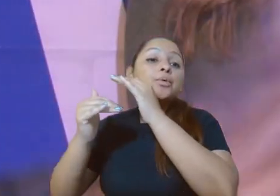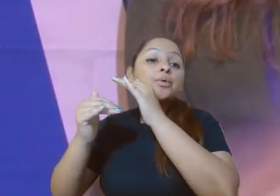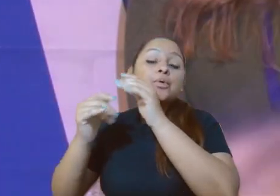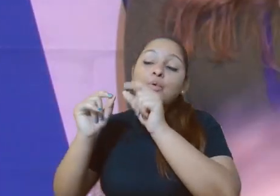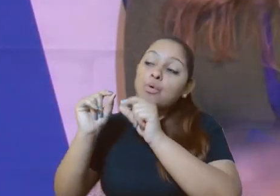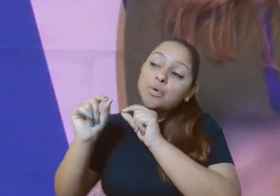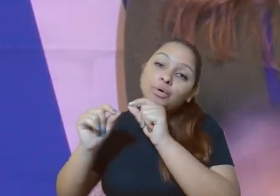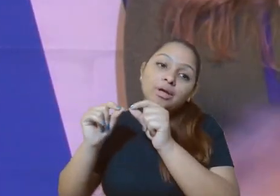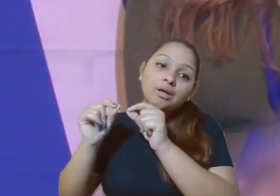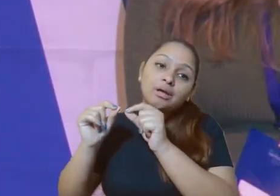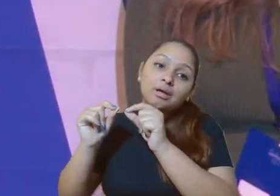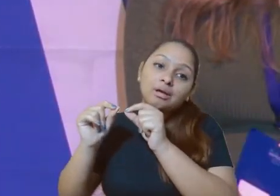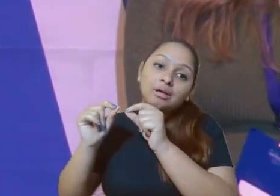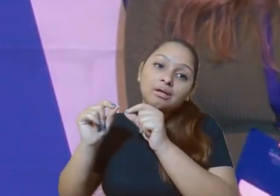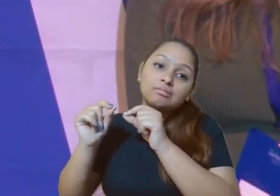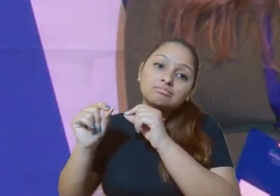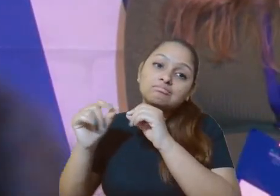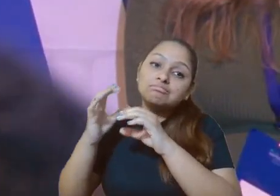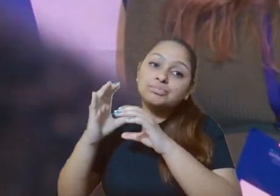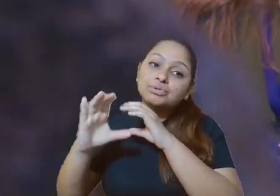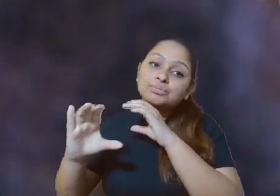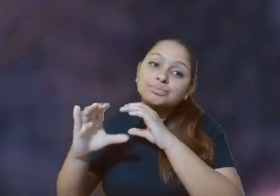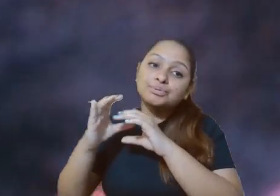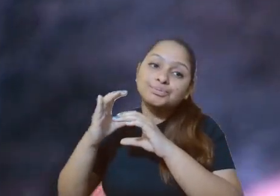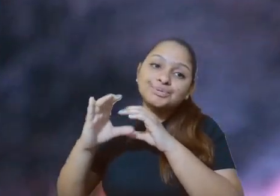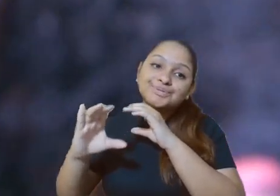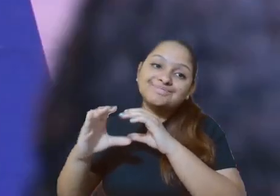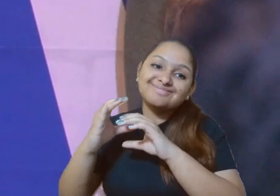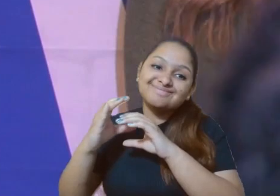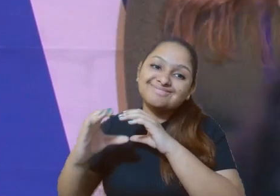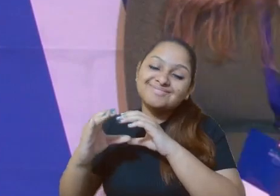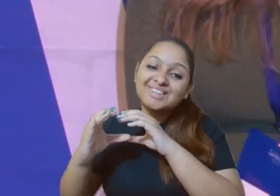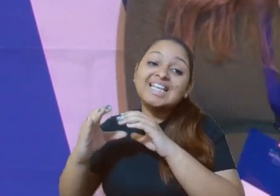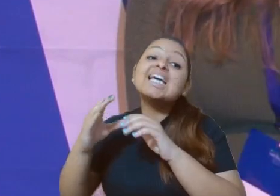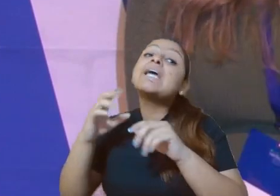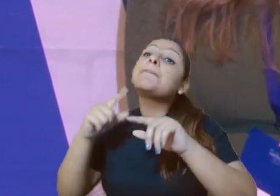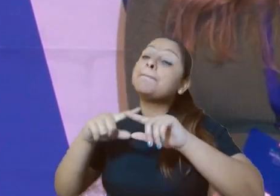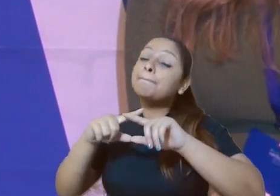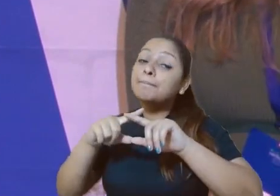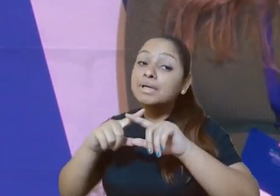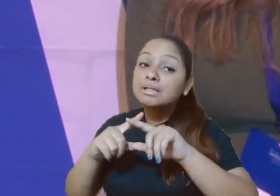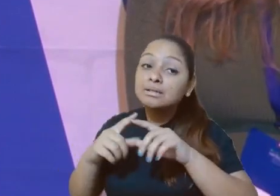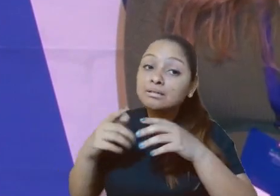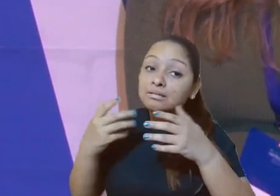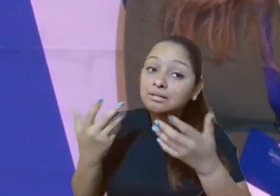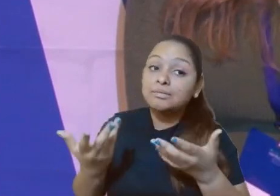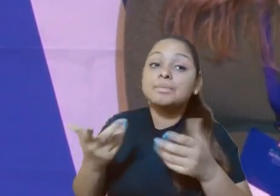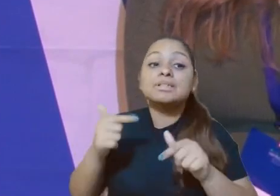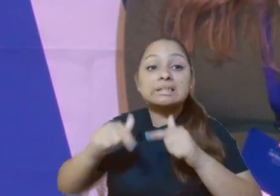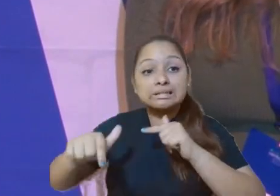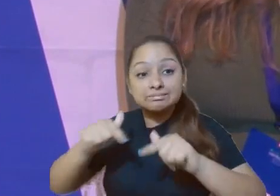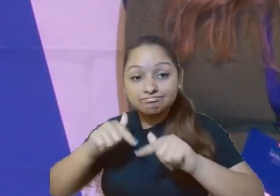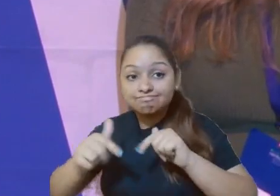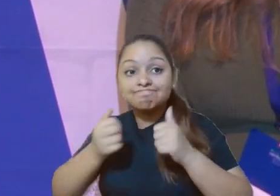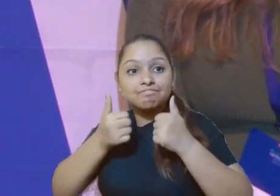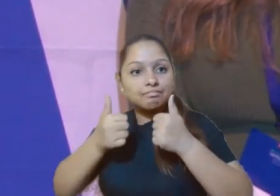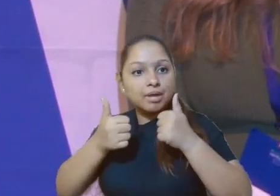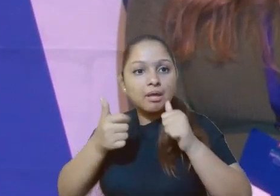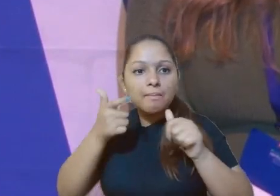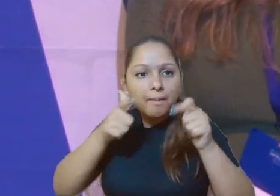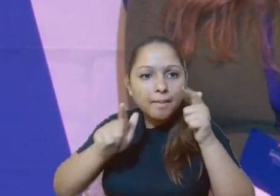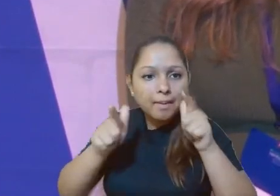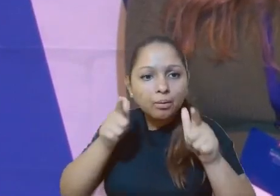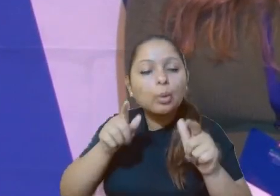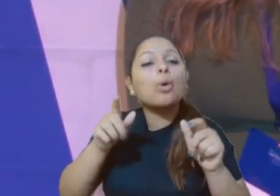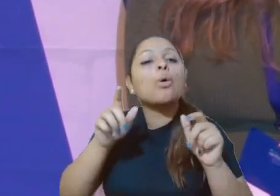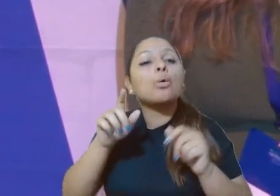itself, it's in the execution of that. So you can have the idea, 10 people can try to execute that idea,